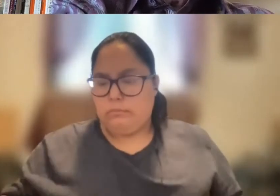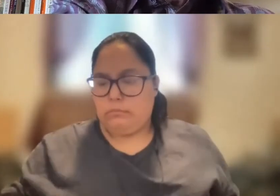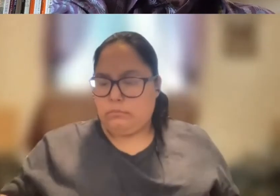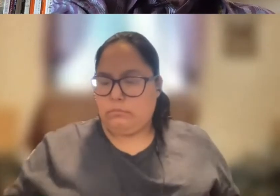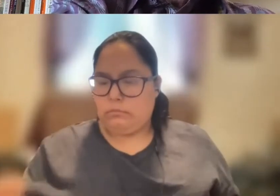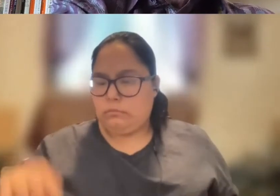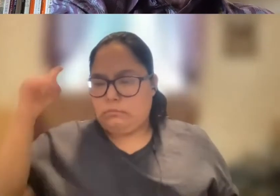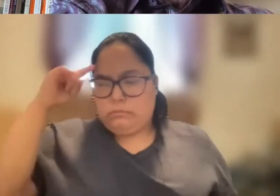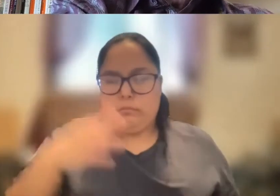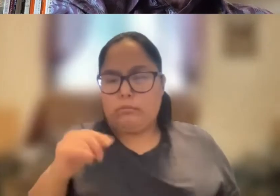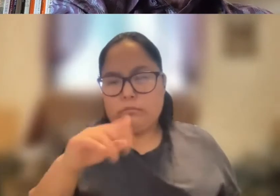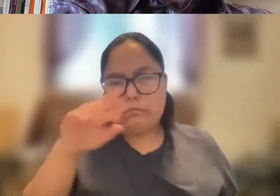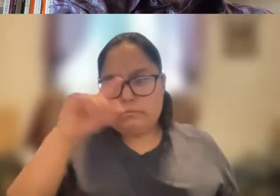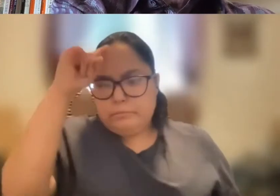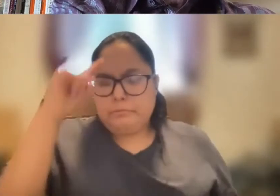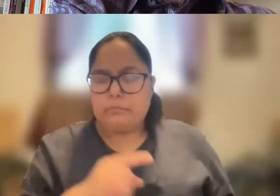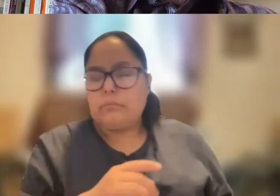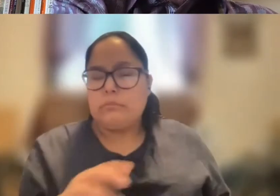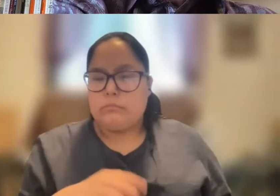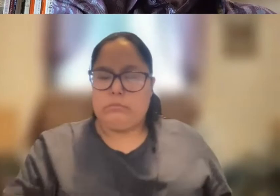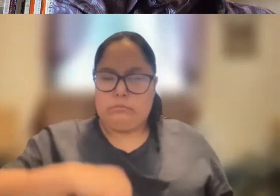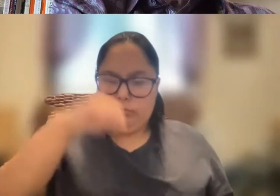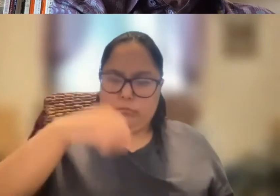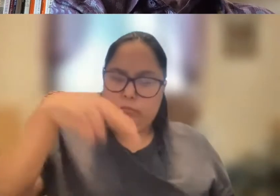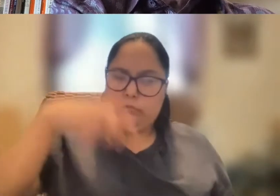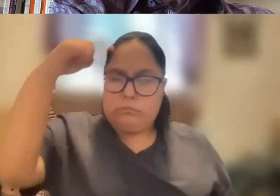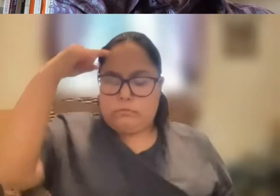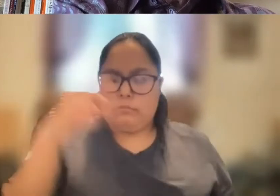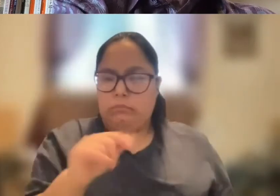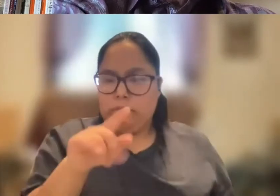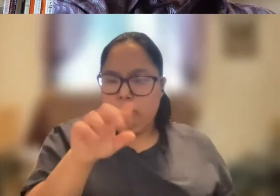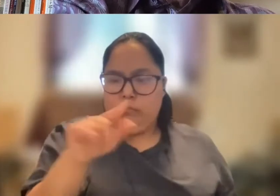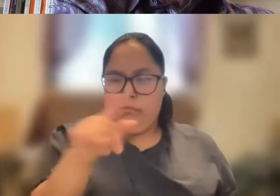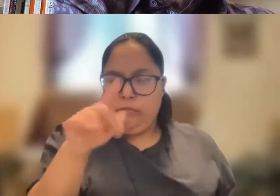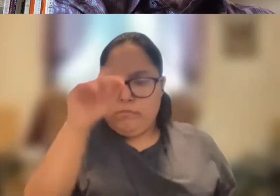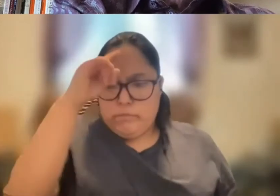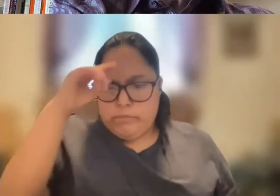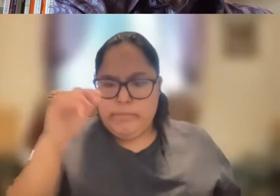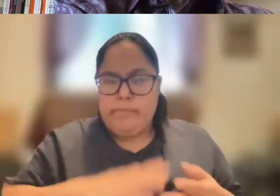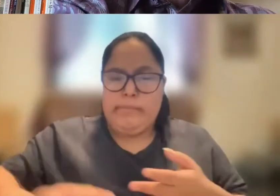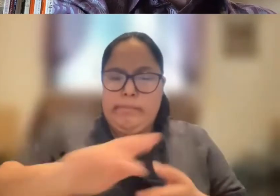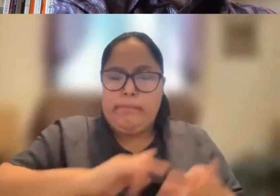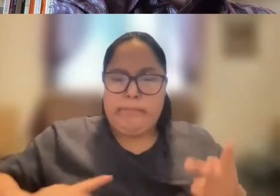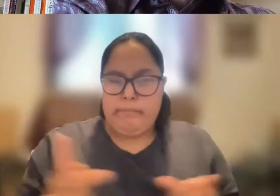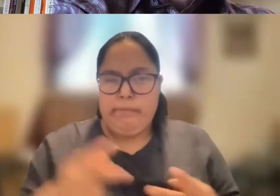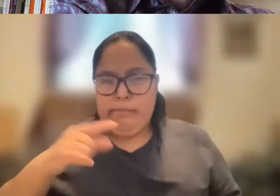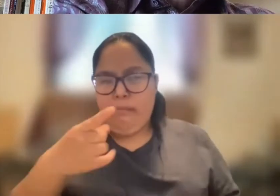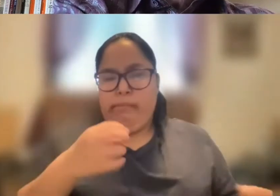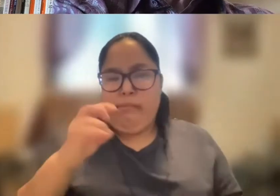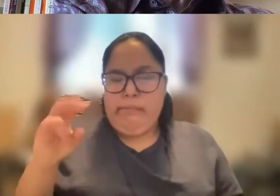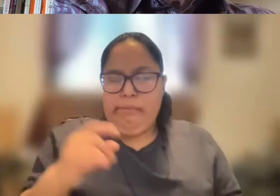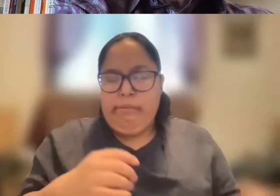on sexual misconduct in the military, we stood up something called a Sexual Misconduct Center. It's a 1-800